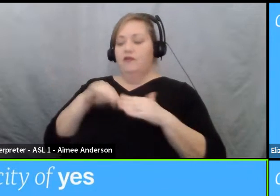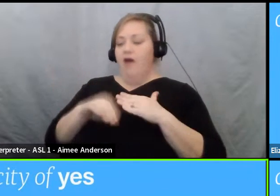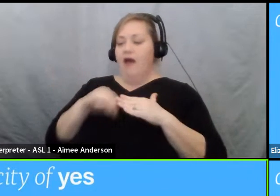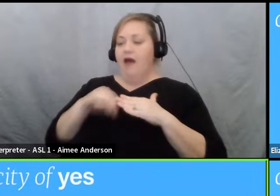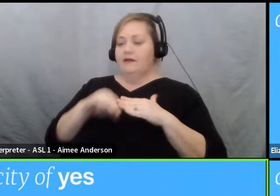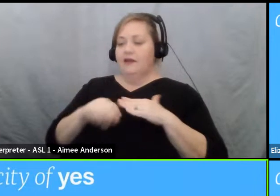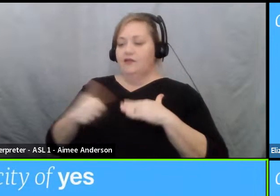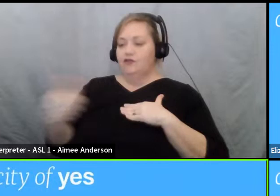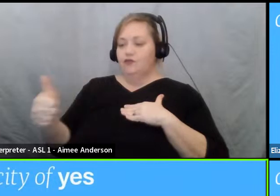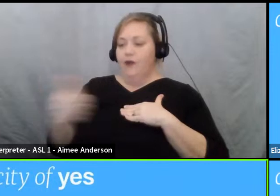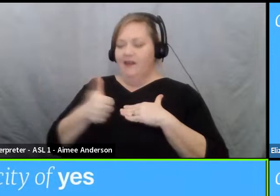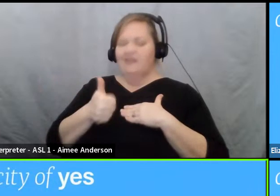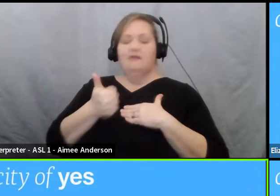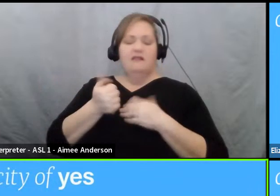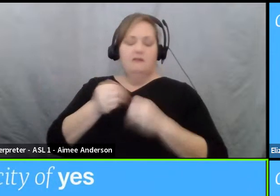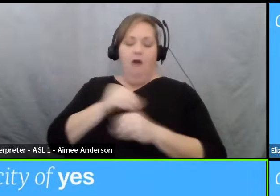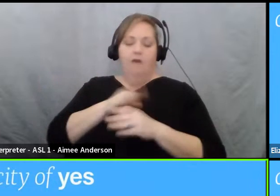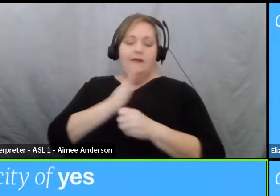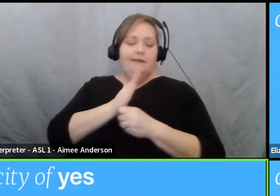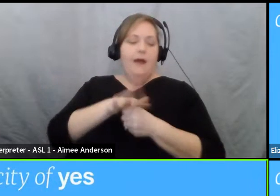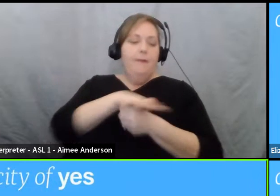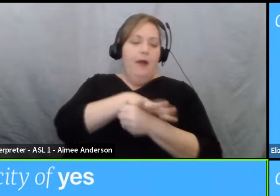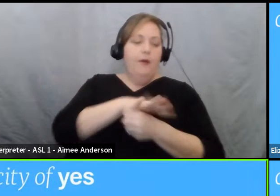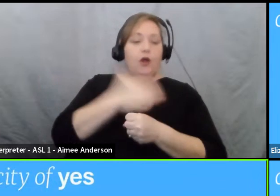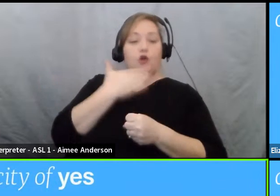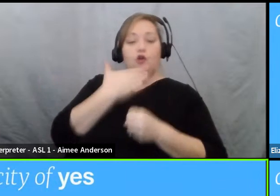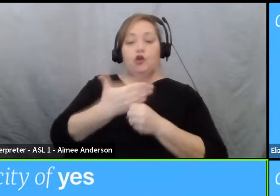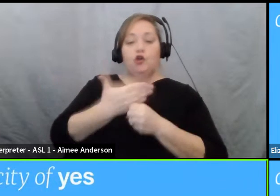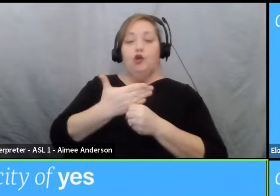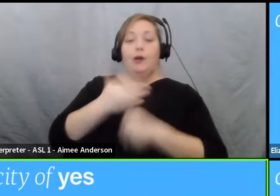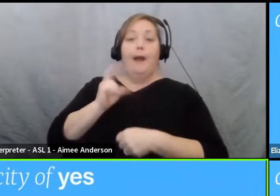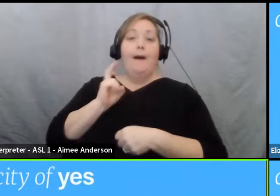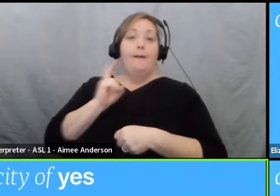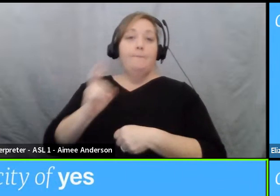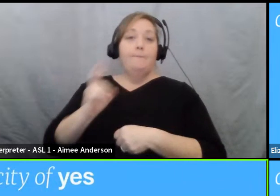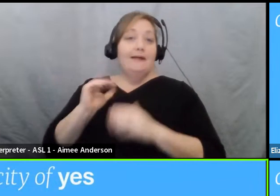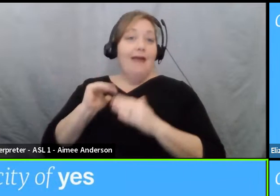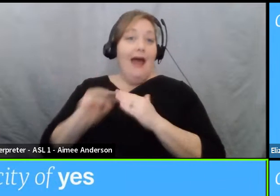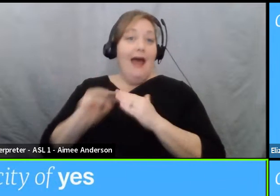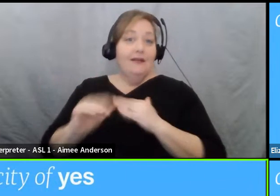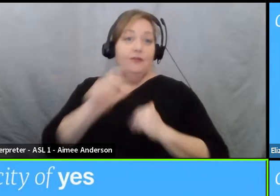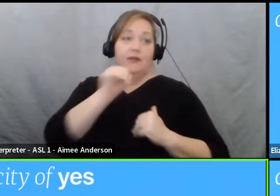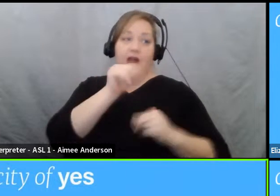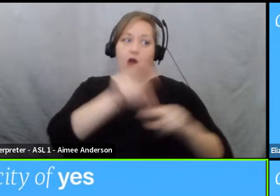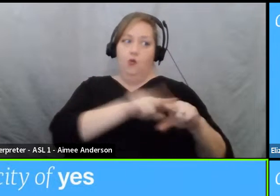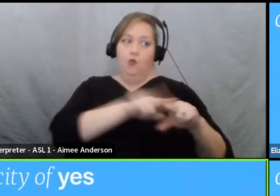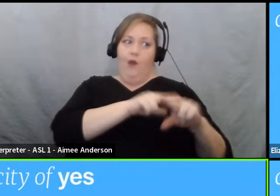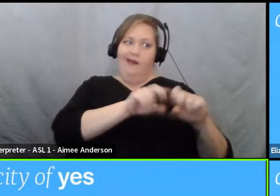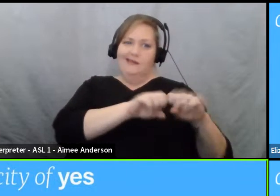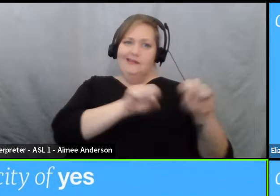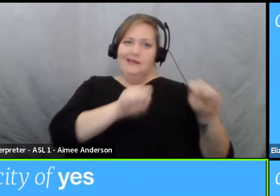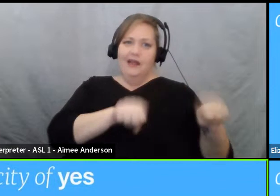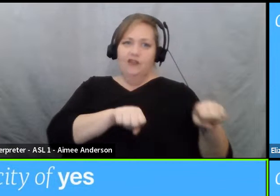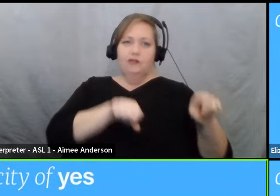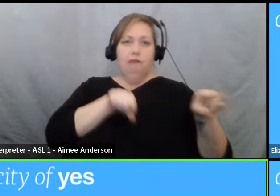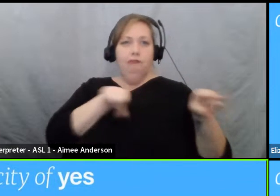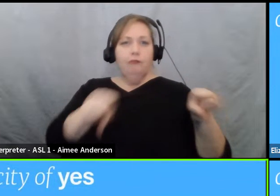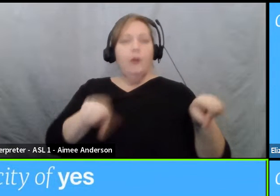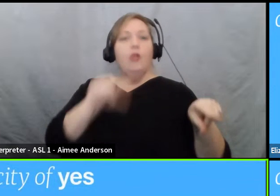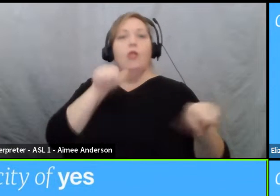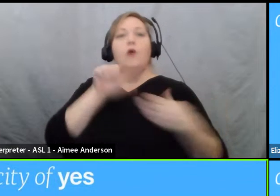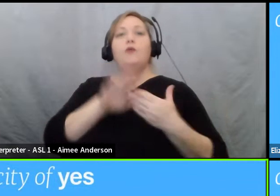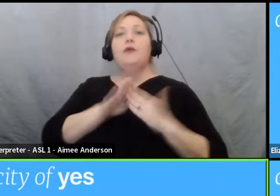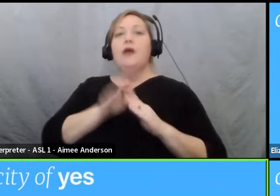obviously are some areas that have, great bus access, but maybe they don't have a rail station. And those just, ultimately became